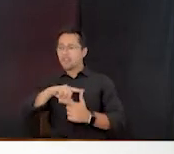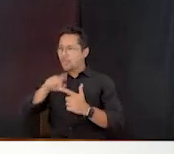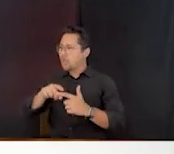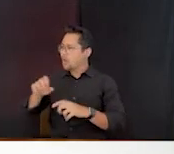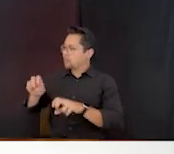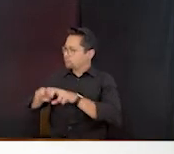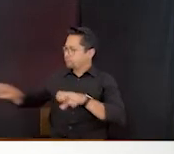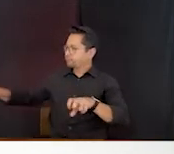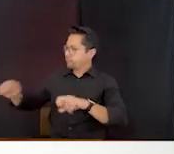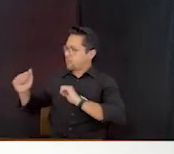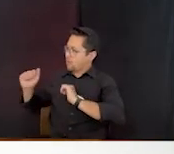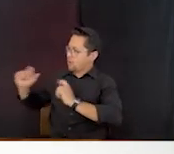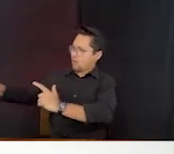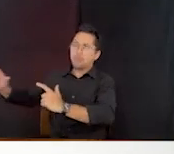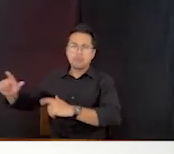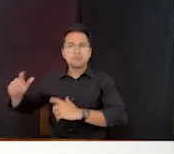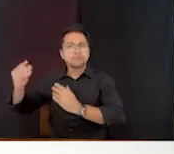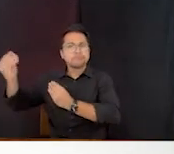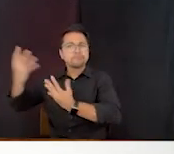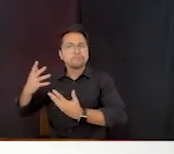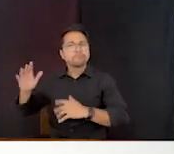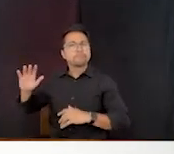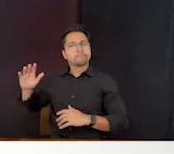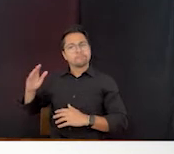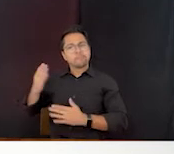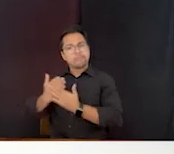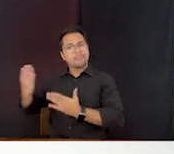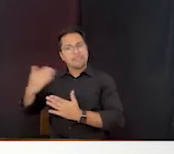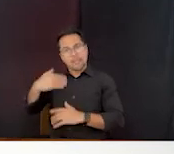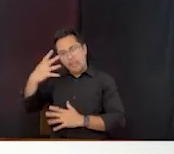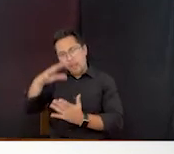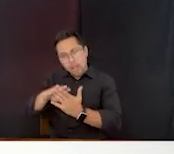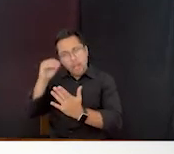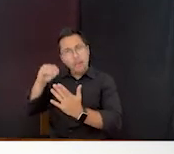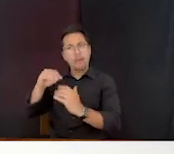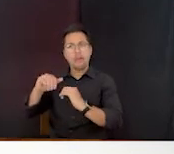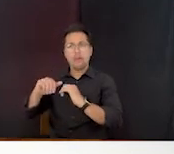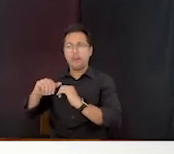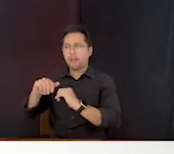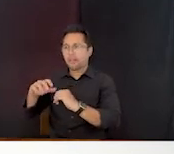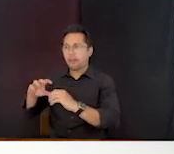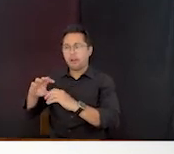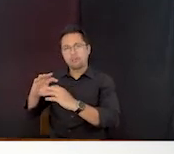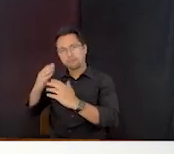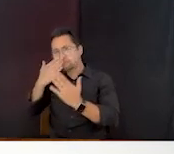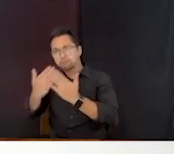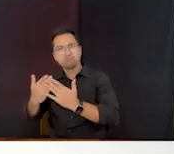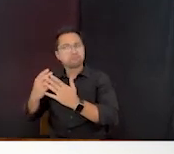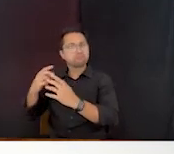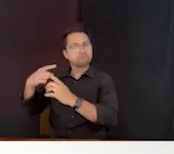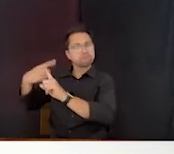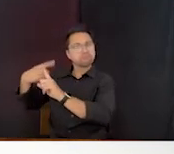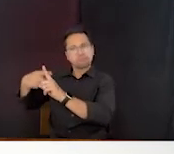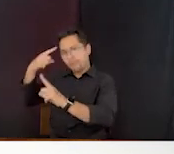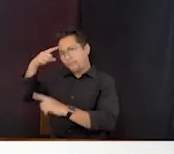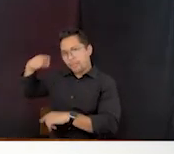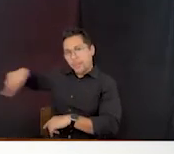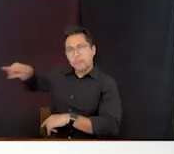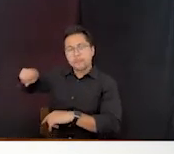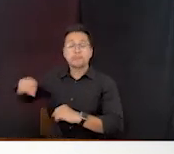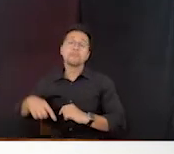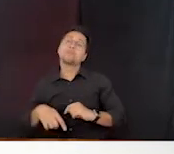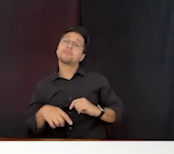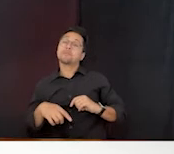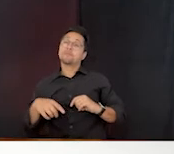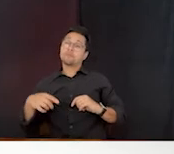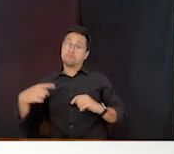panelists provide some takeaways that they personally feel were relevant to their experience. So based on what we've talked